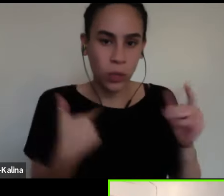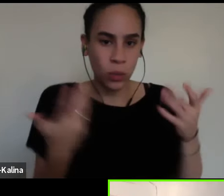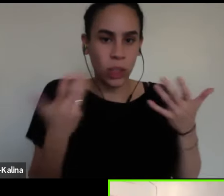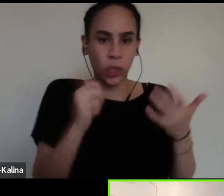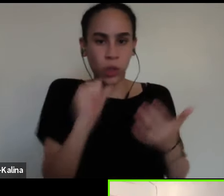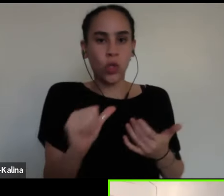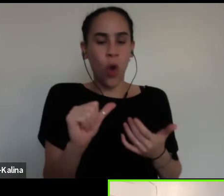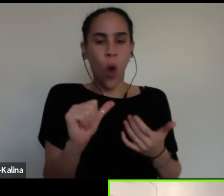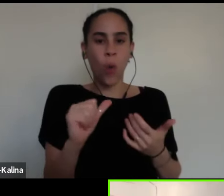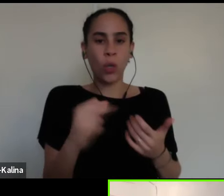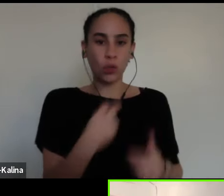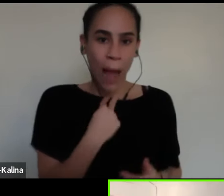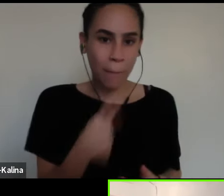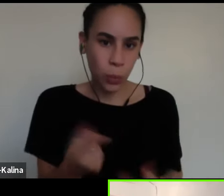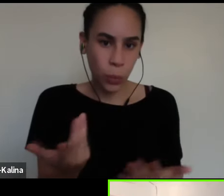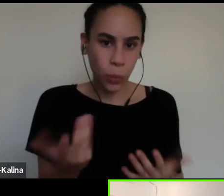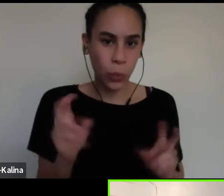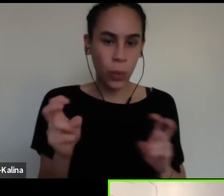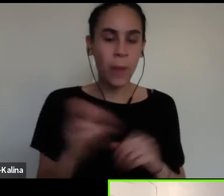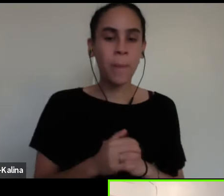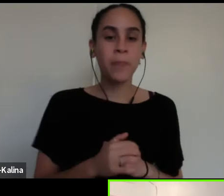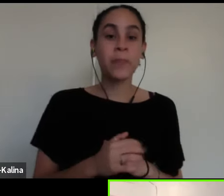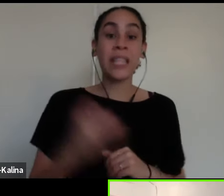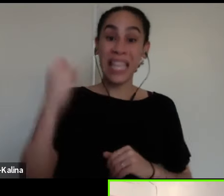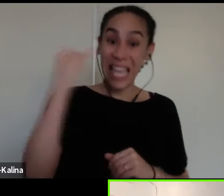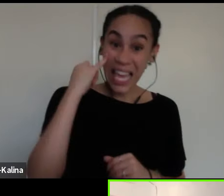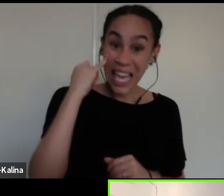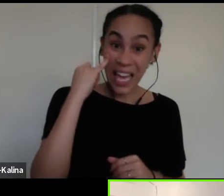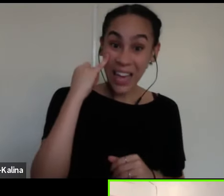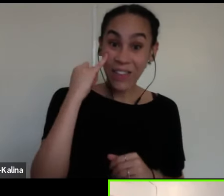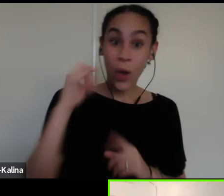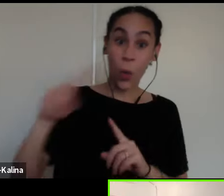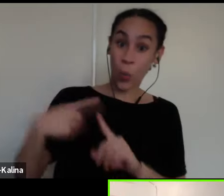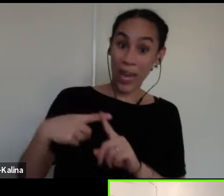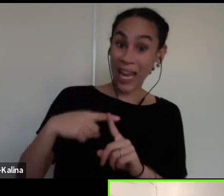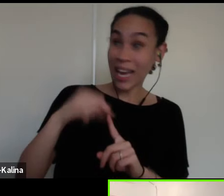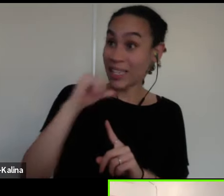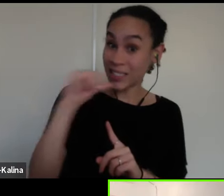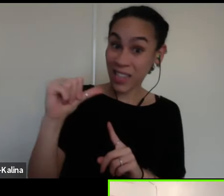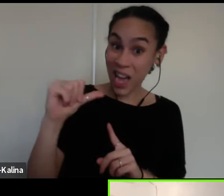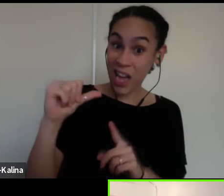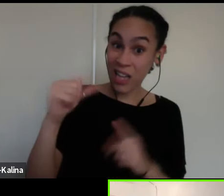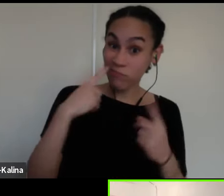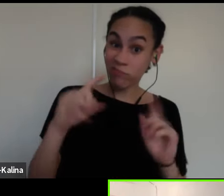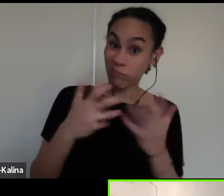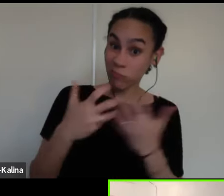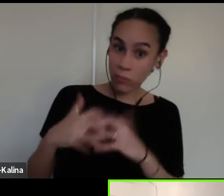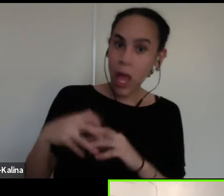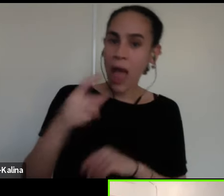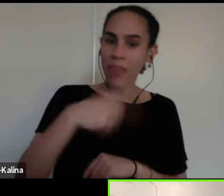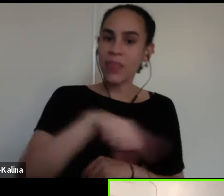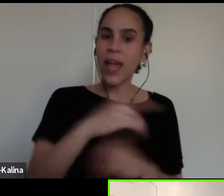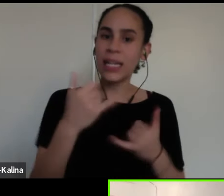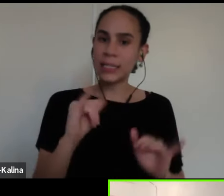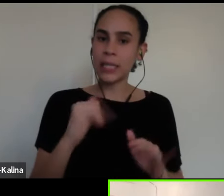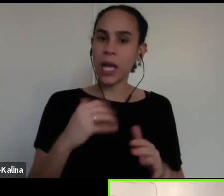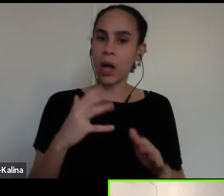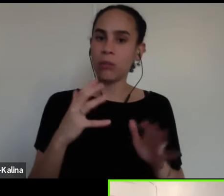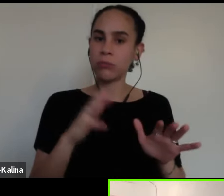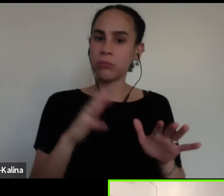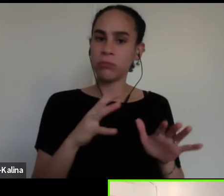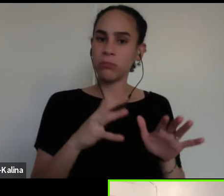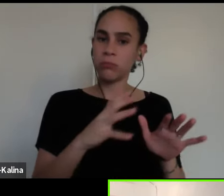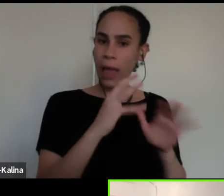second thing is, if or when it doesn't work, that person still gets to leave with dignity. Meaning, we don't need